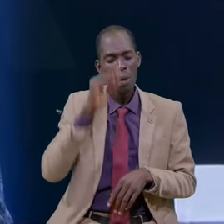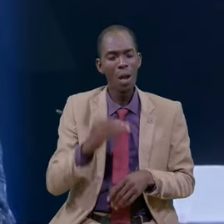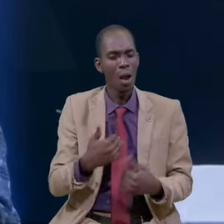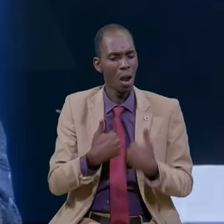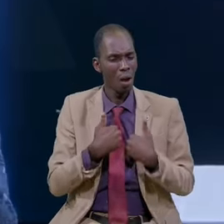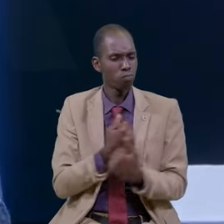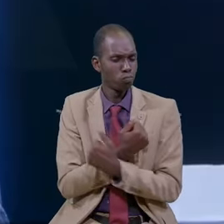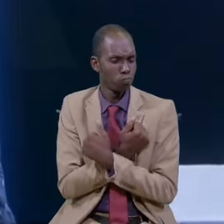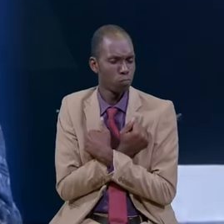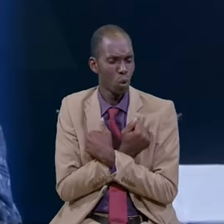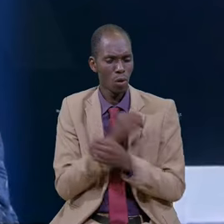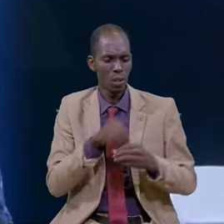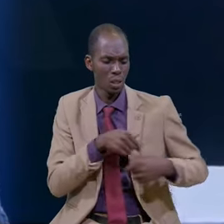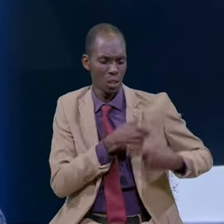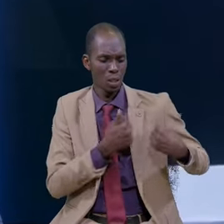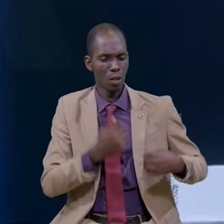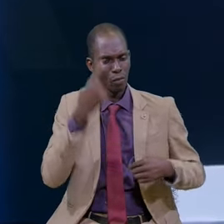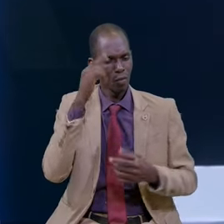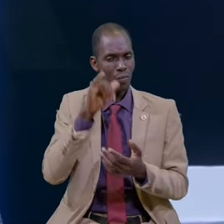heart for that